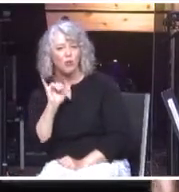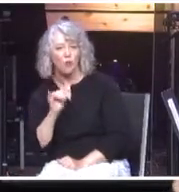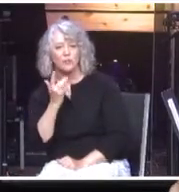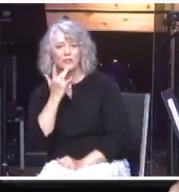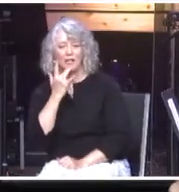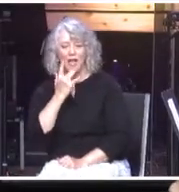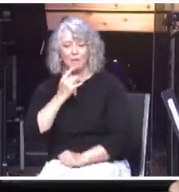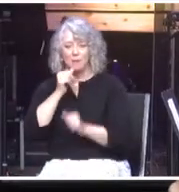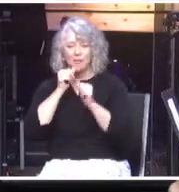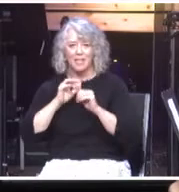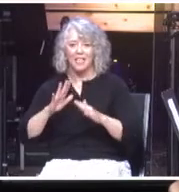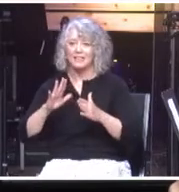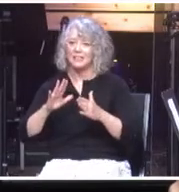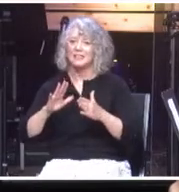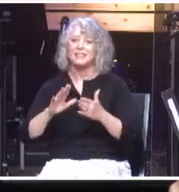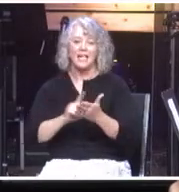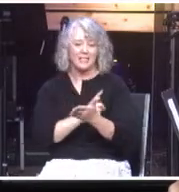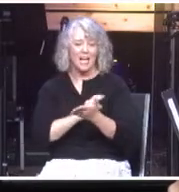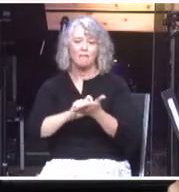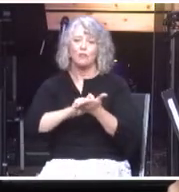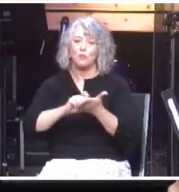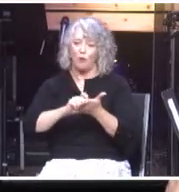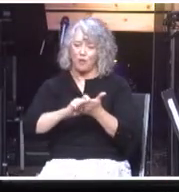us by David in Psalm 36.